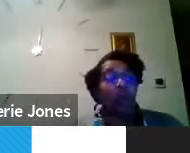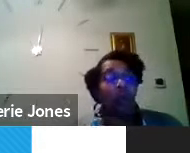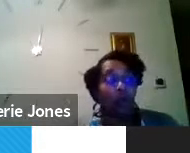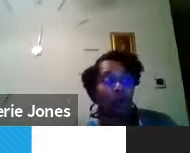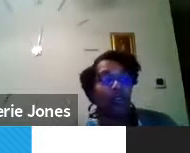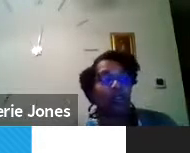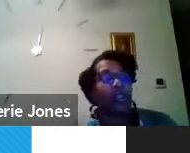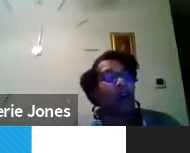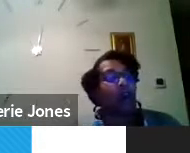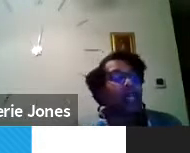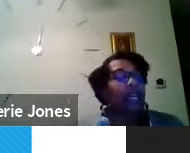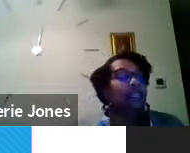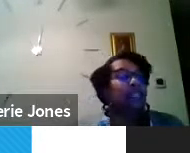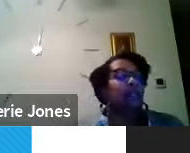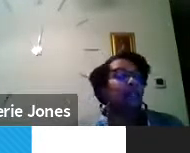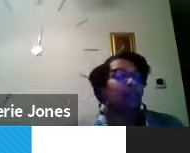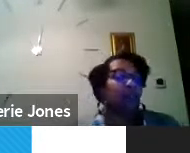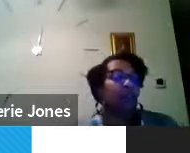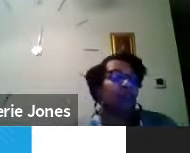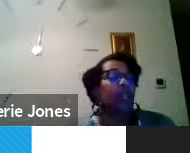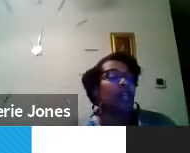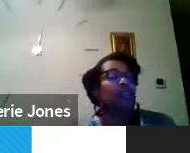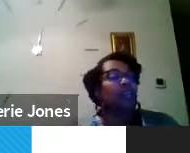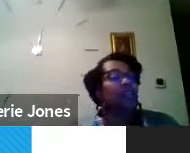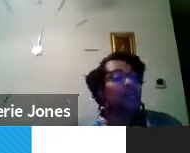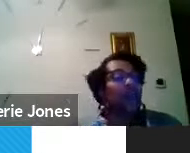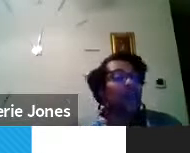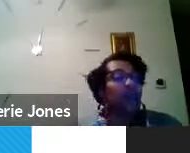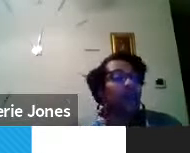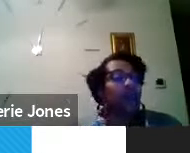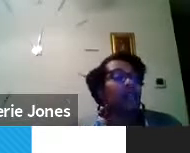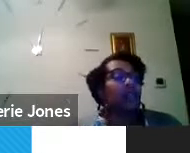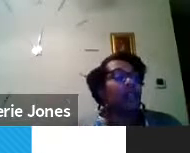800-552-3962, or you can call